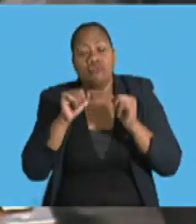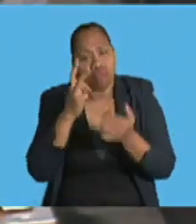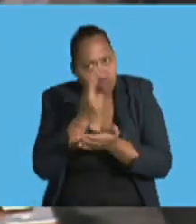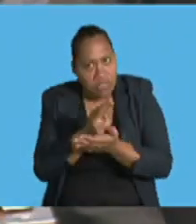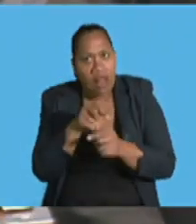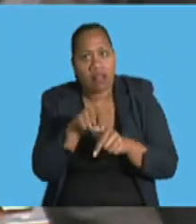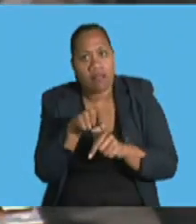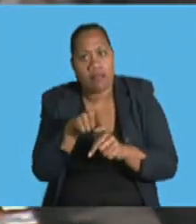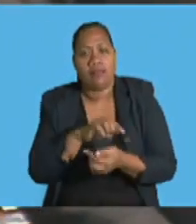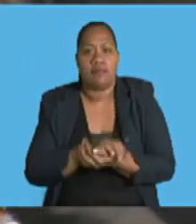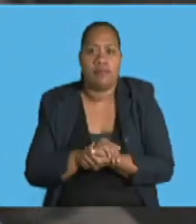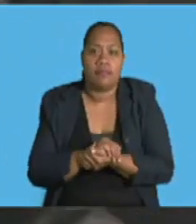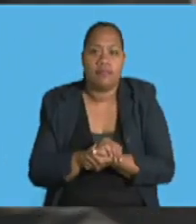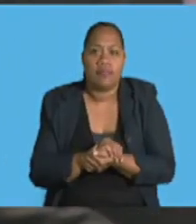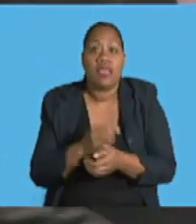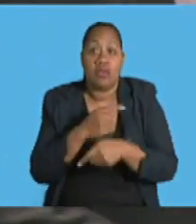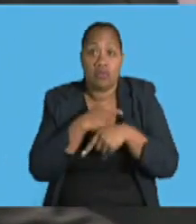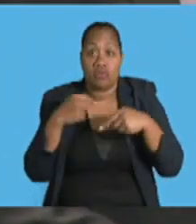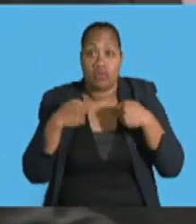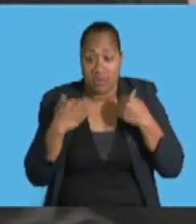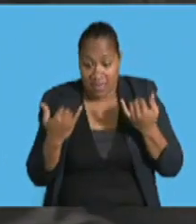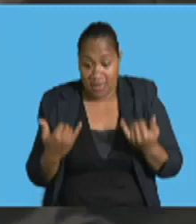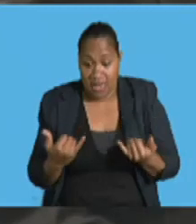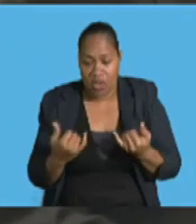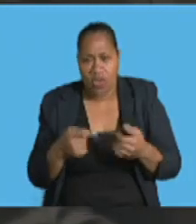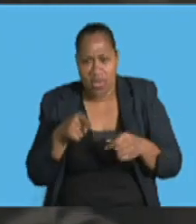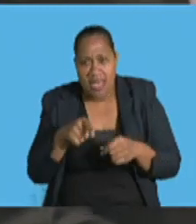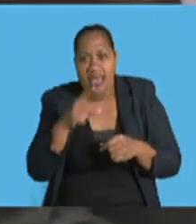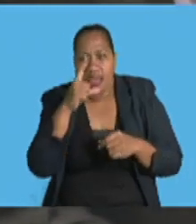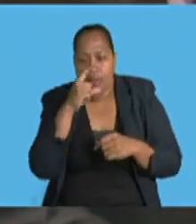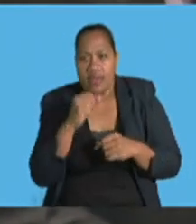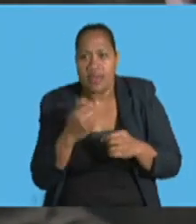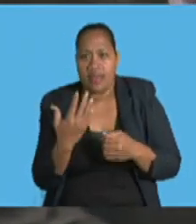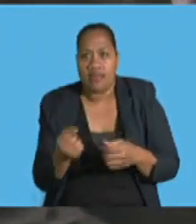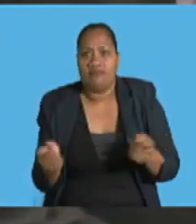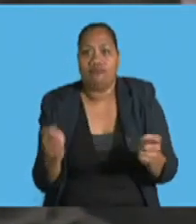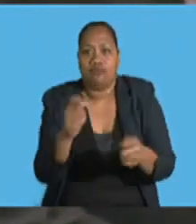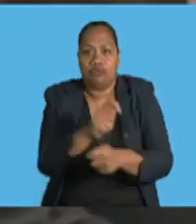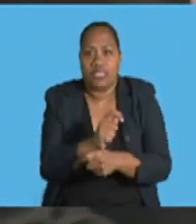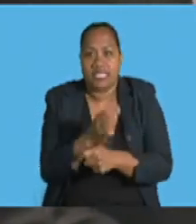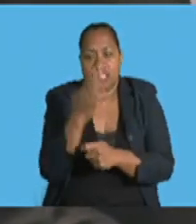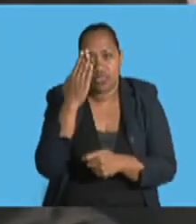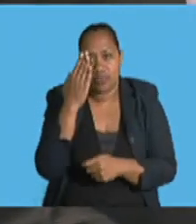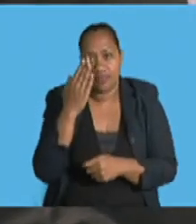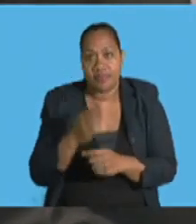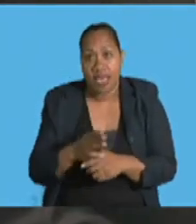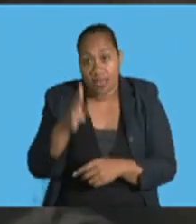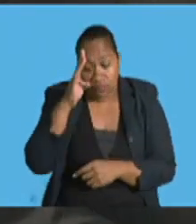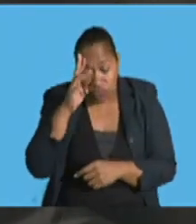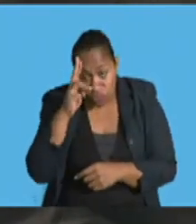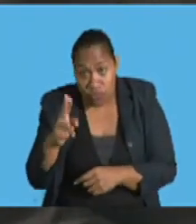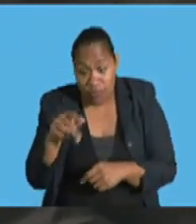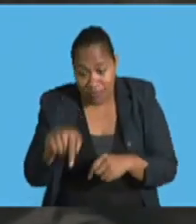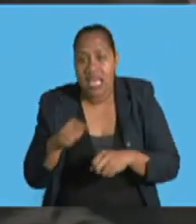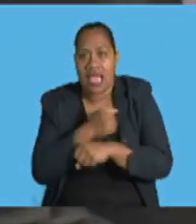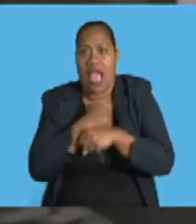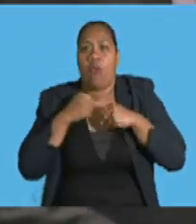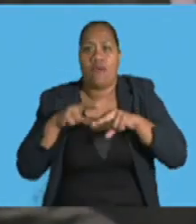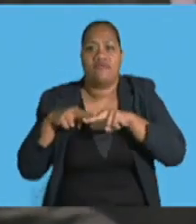Speaker, sir, and we are in a position to effect change. Mr. Speaker, sir, this is our